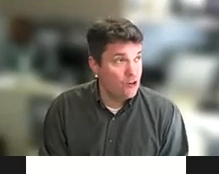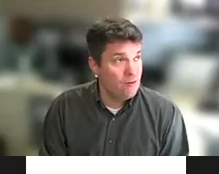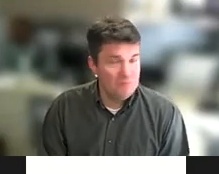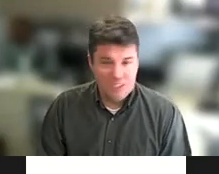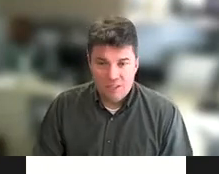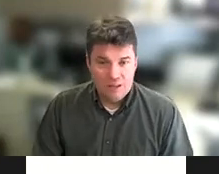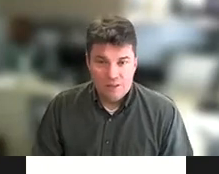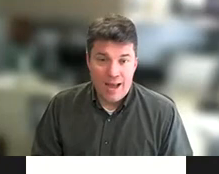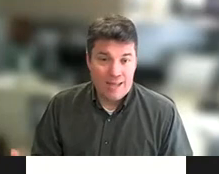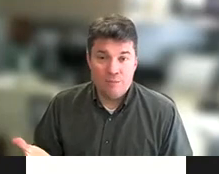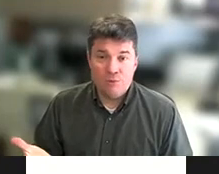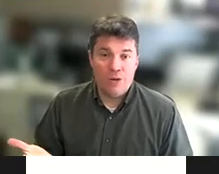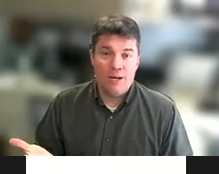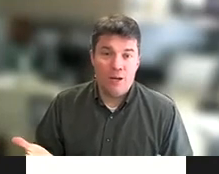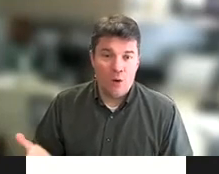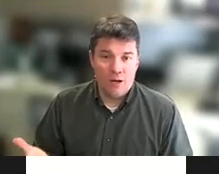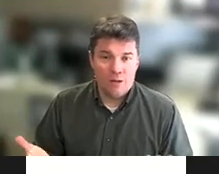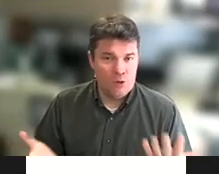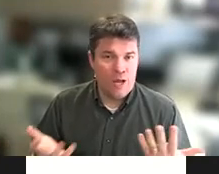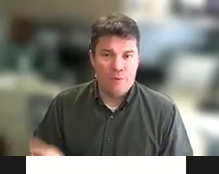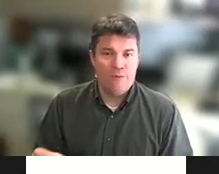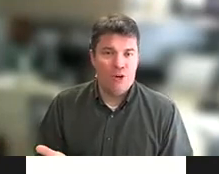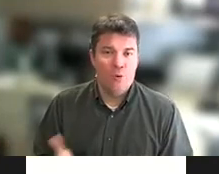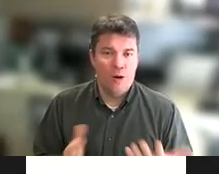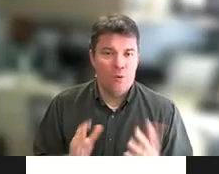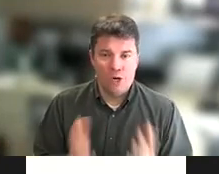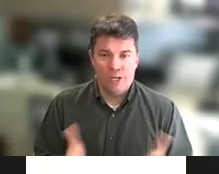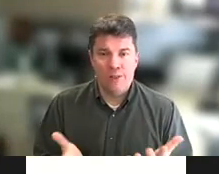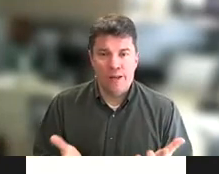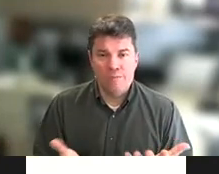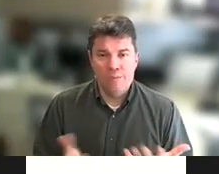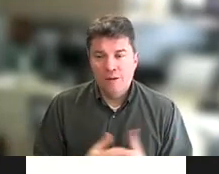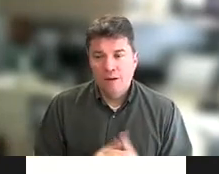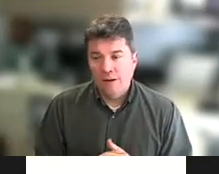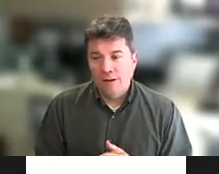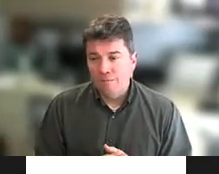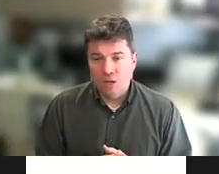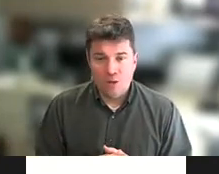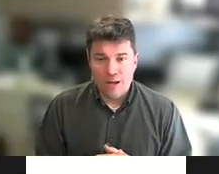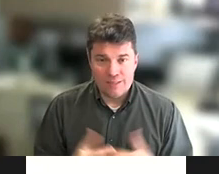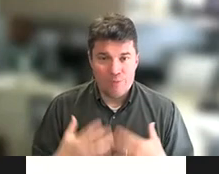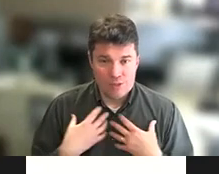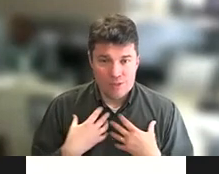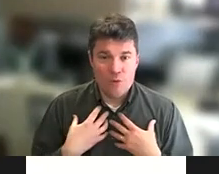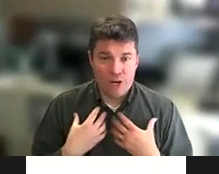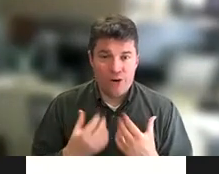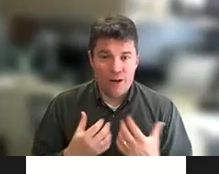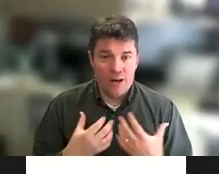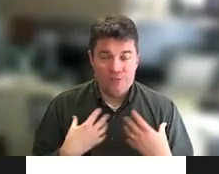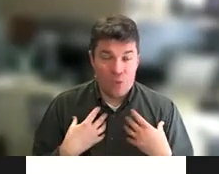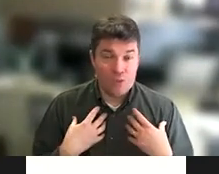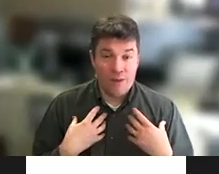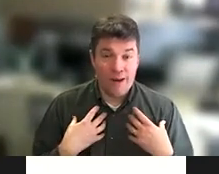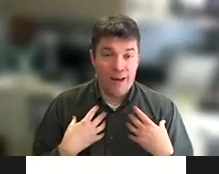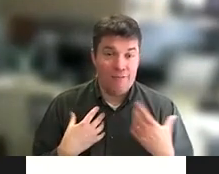with communication, ask them directly, what do they prefer, what works for them. As a person with a